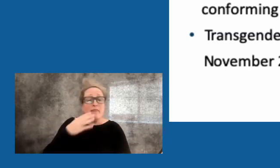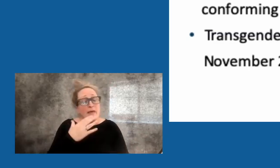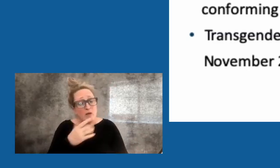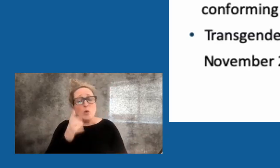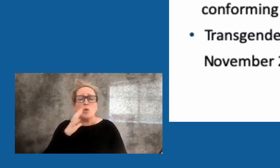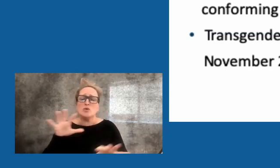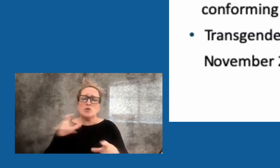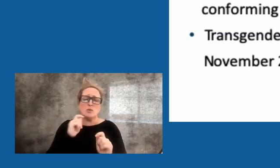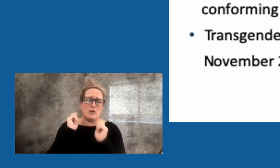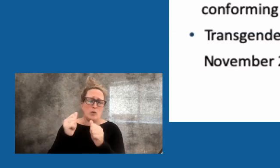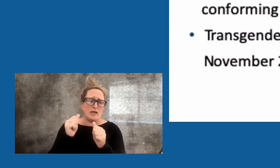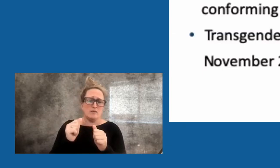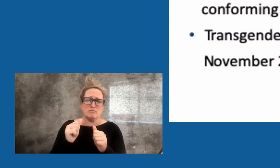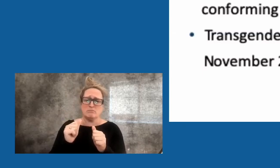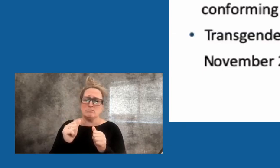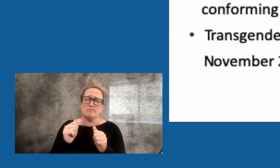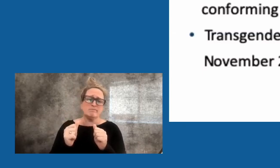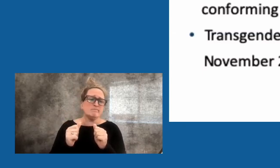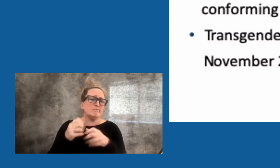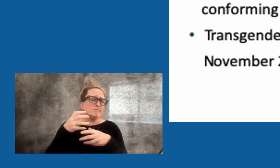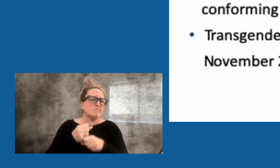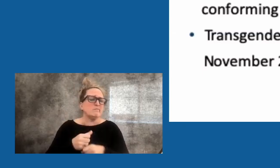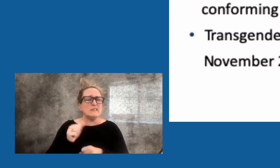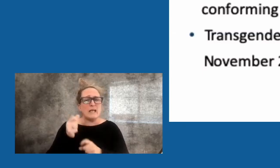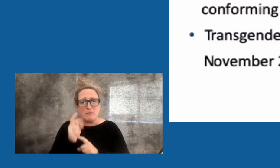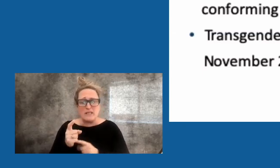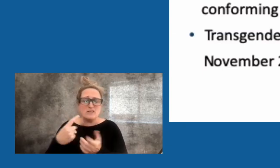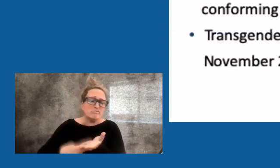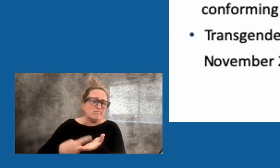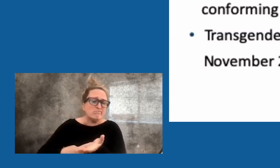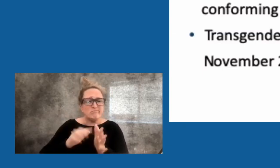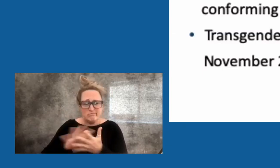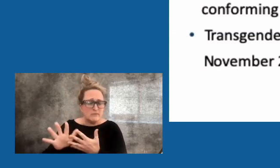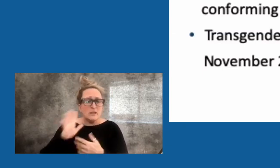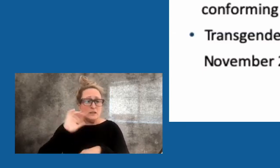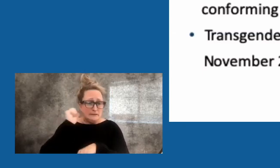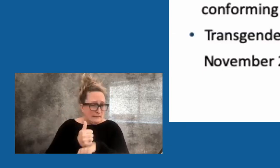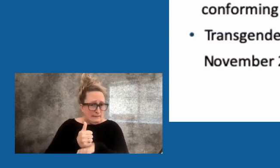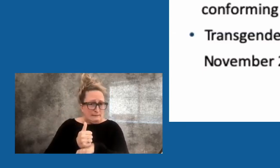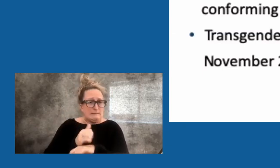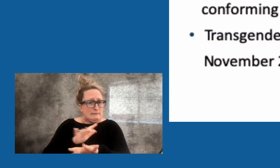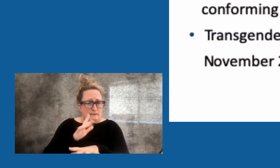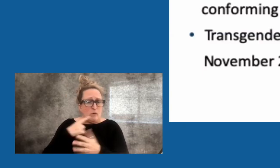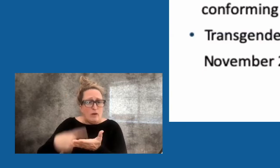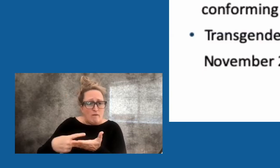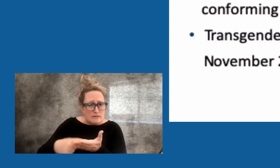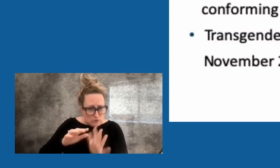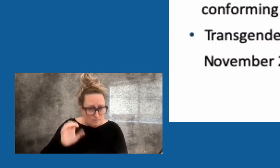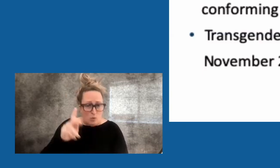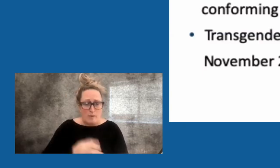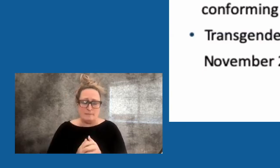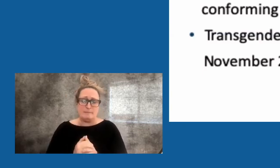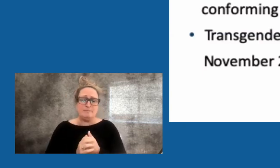We're going to do some really quick. Let me do just a quick overview for the next couple of 10 minutes to kind of set the stage for our conversation.